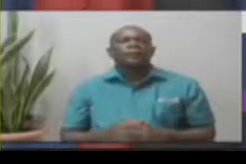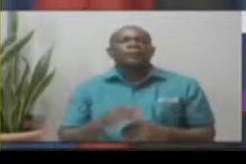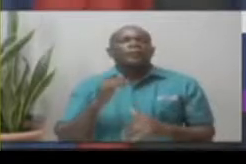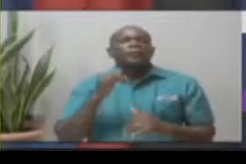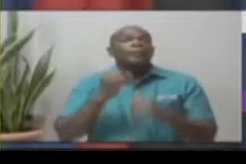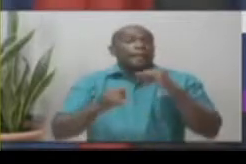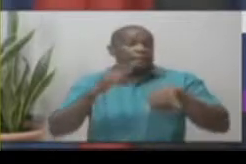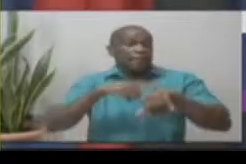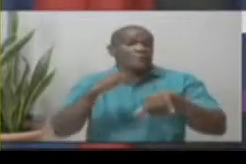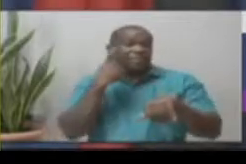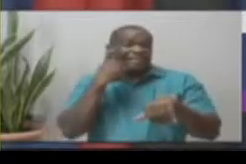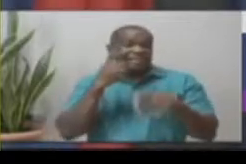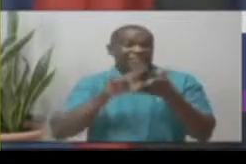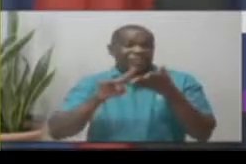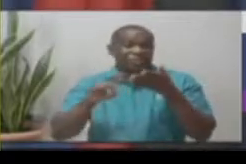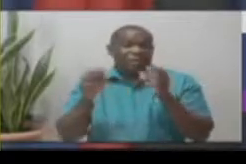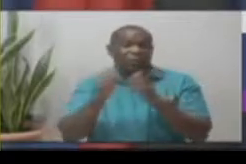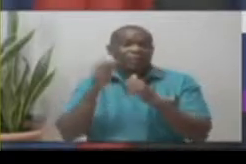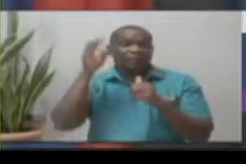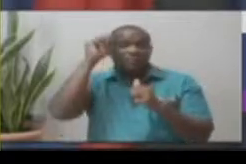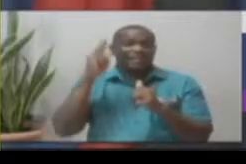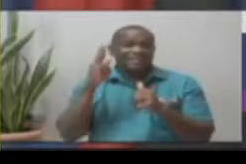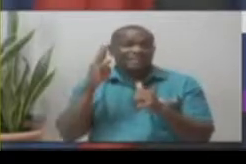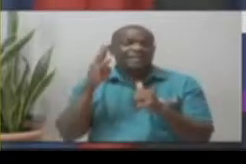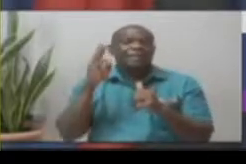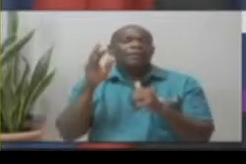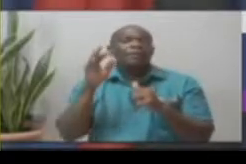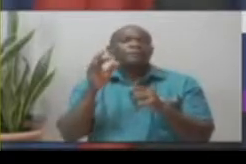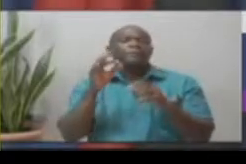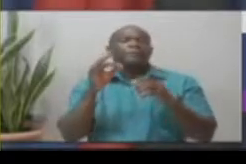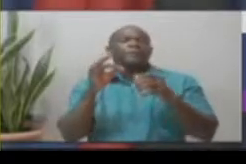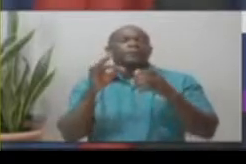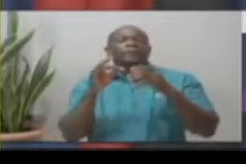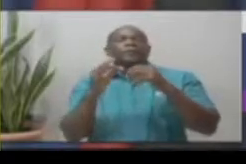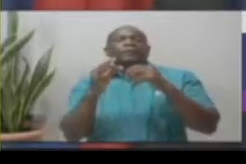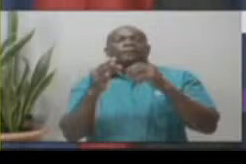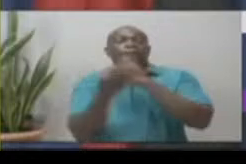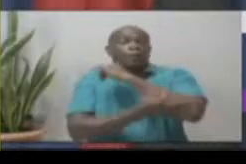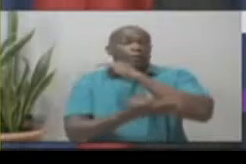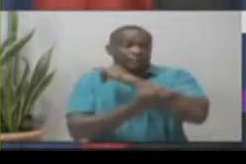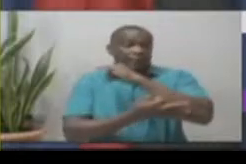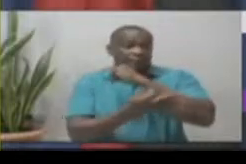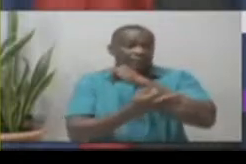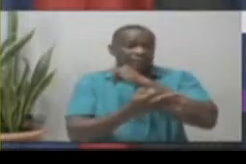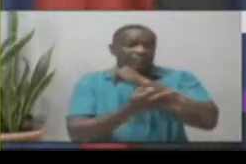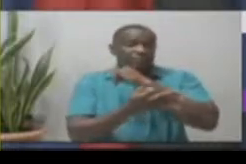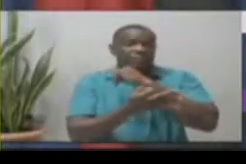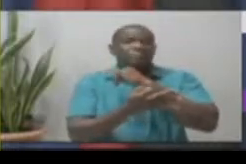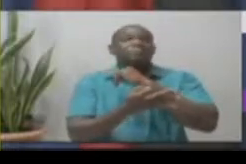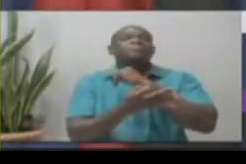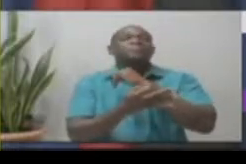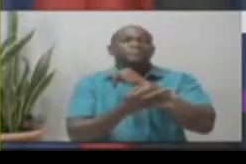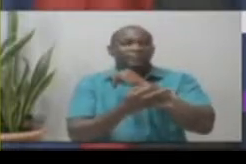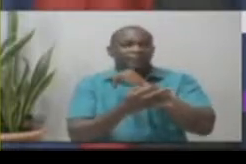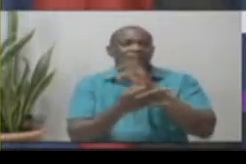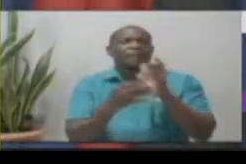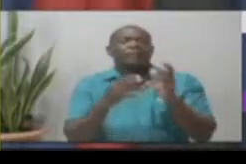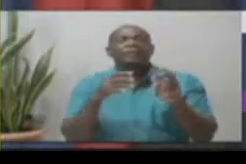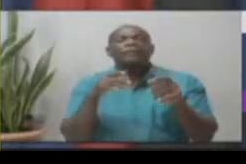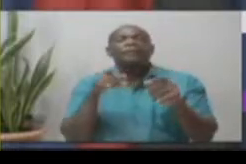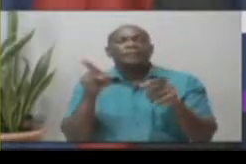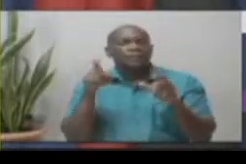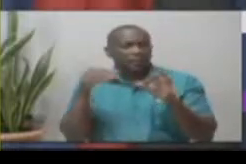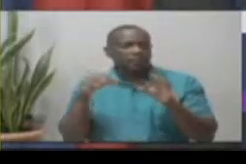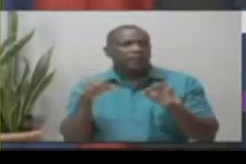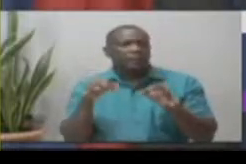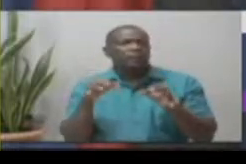no request of any national out there who requires assistance in getting out of any situation. And